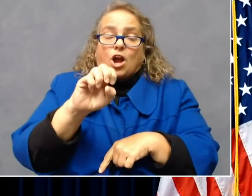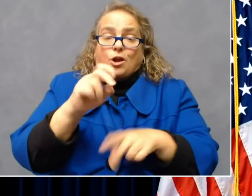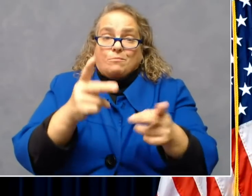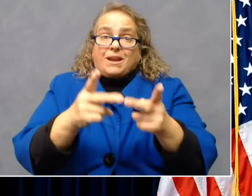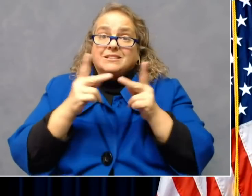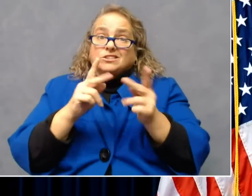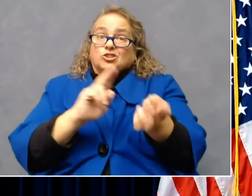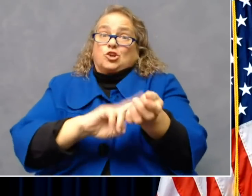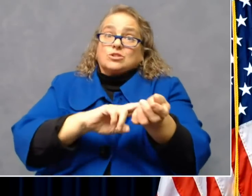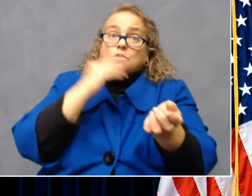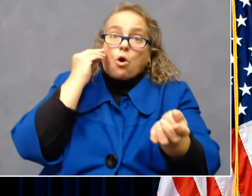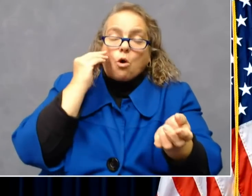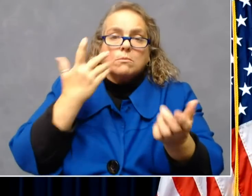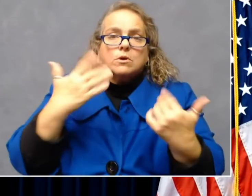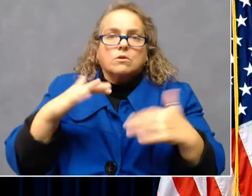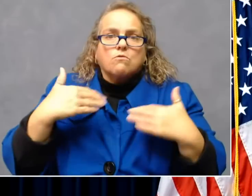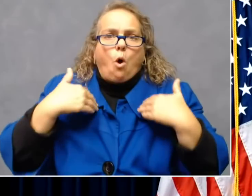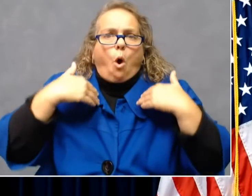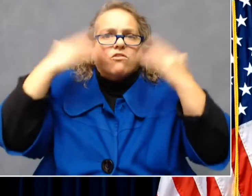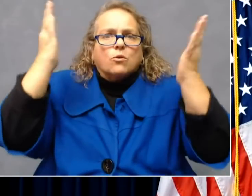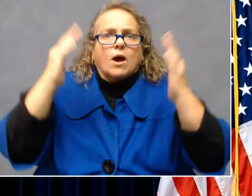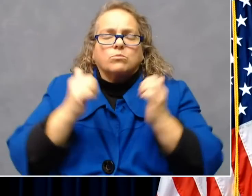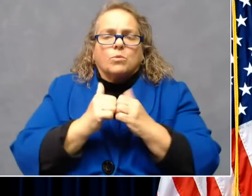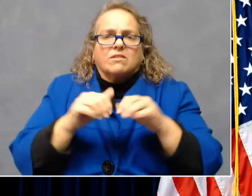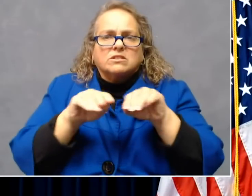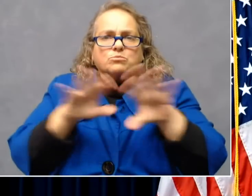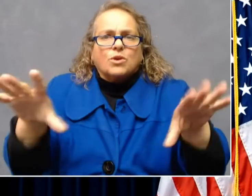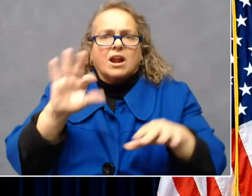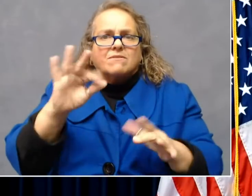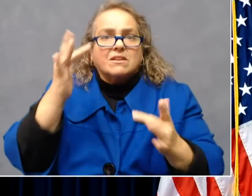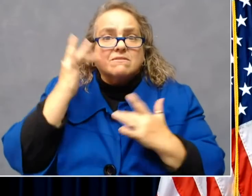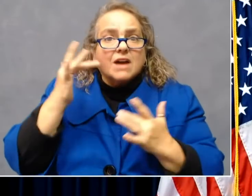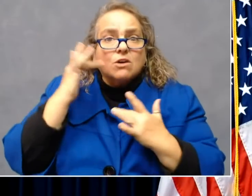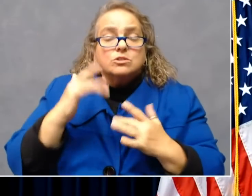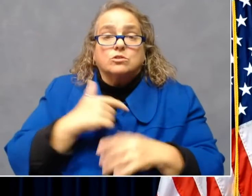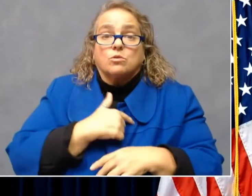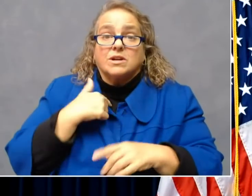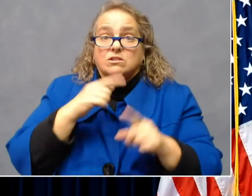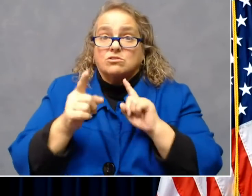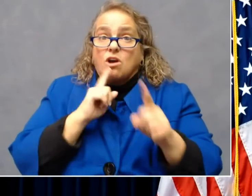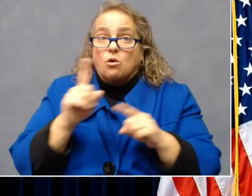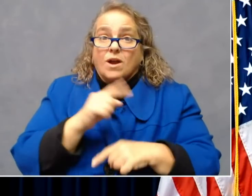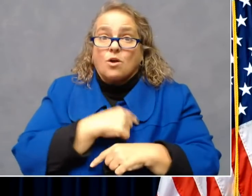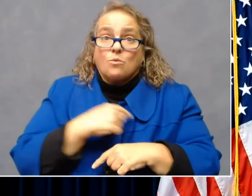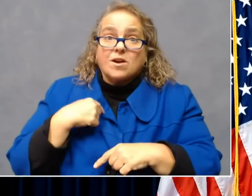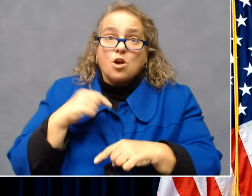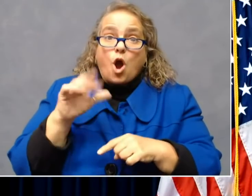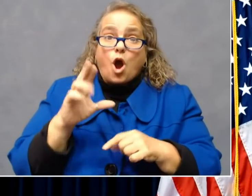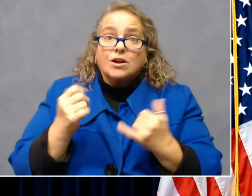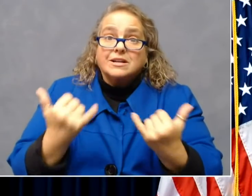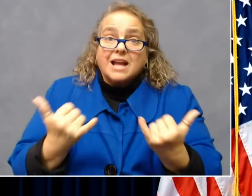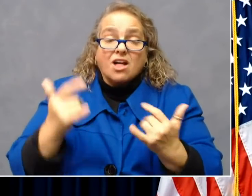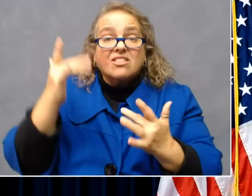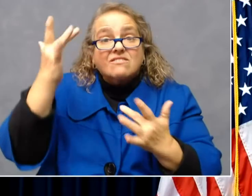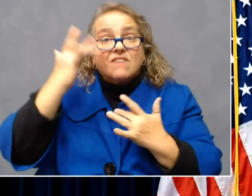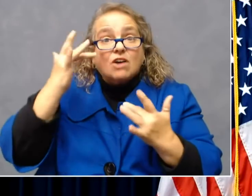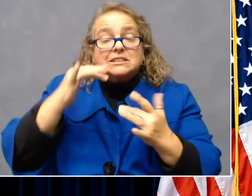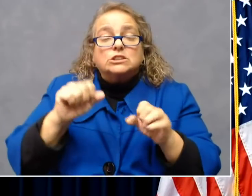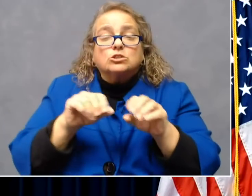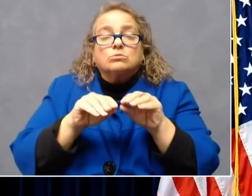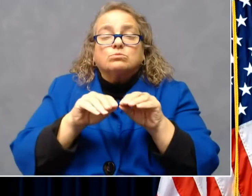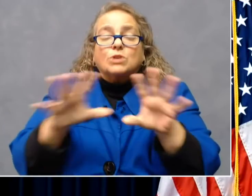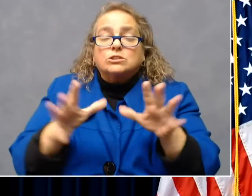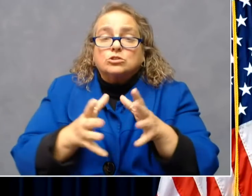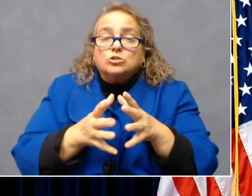spread of this virus. And when we talk about where we are right now, the virus is spreading so much, it overwhelms